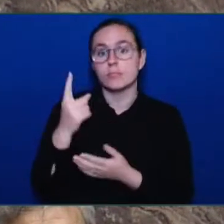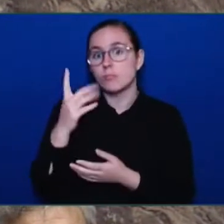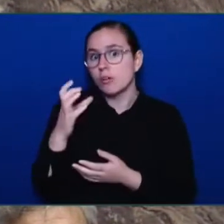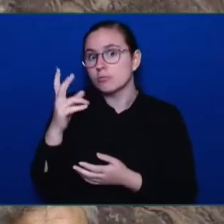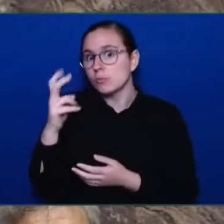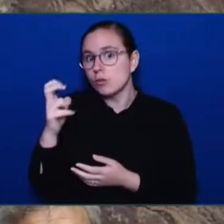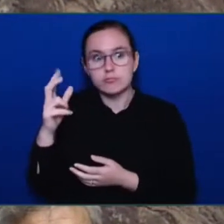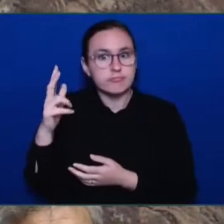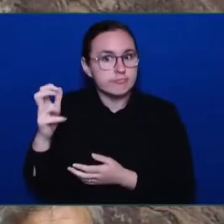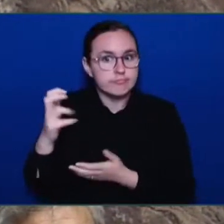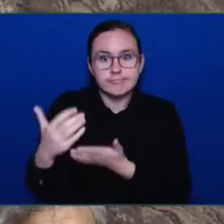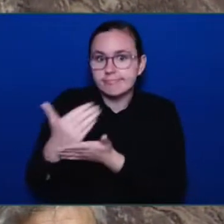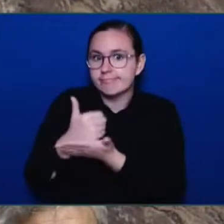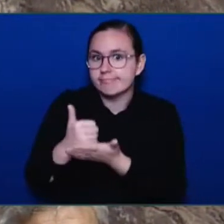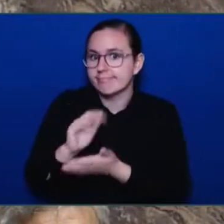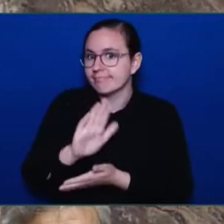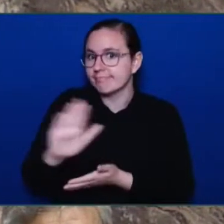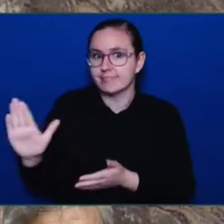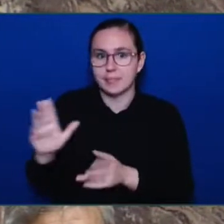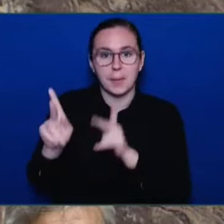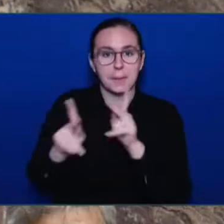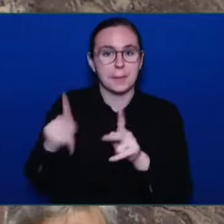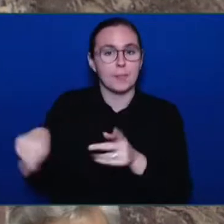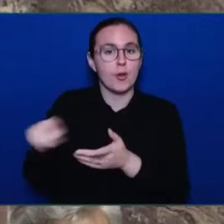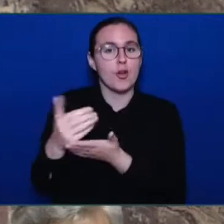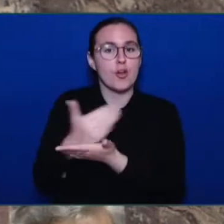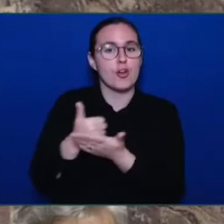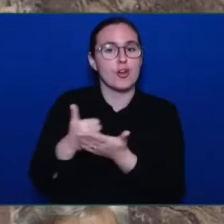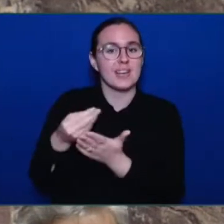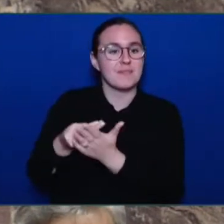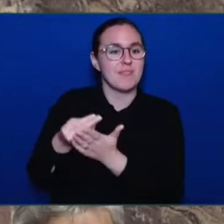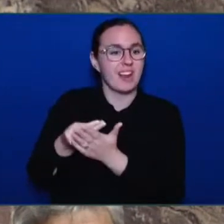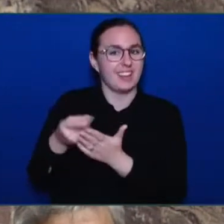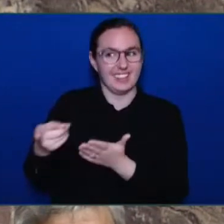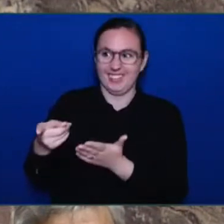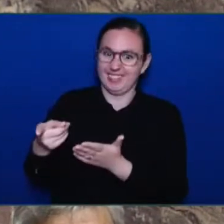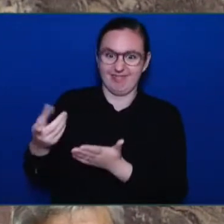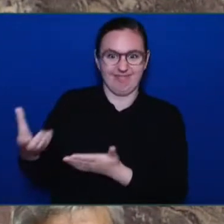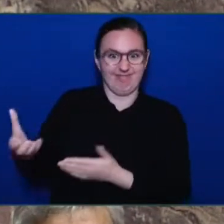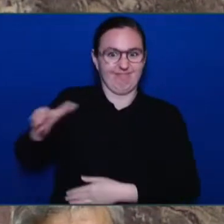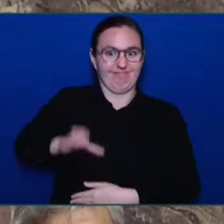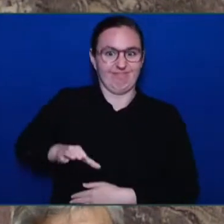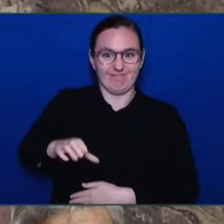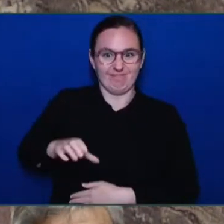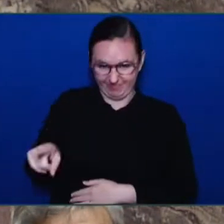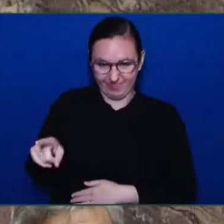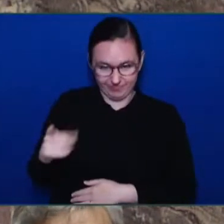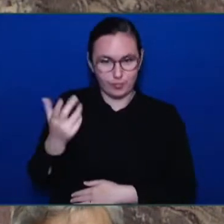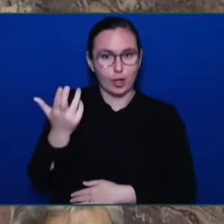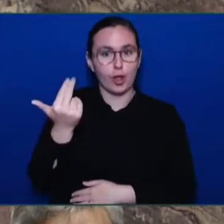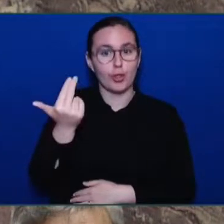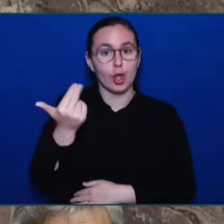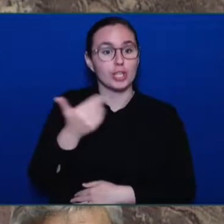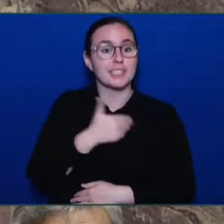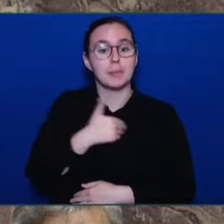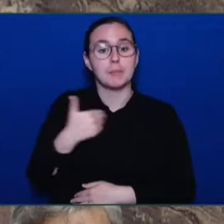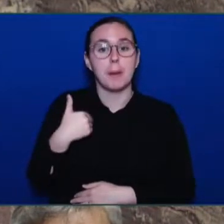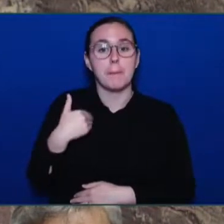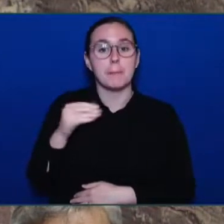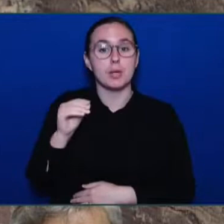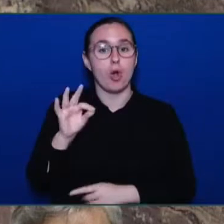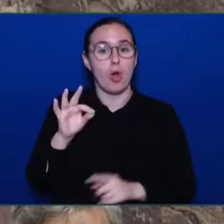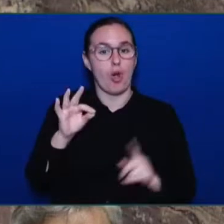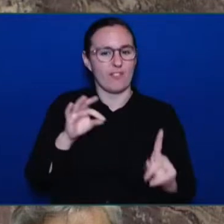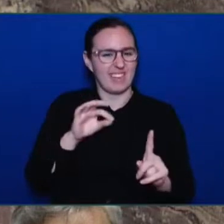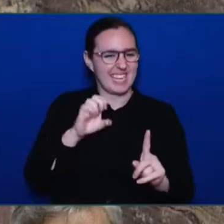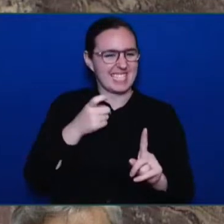this health minister. 13 members of an executive team, plus another 51 executive